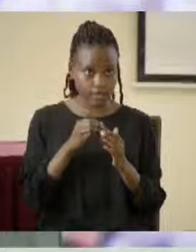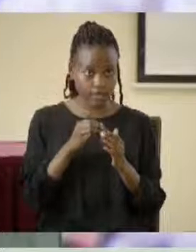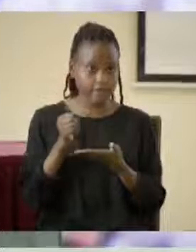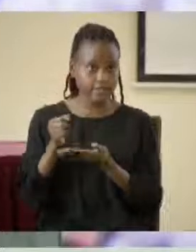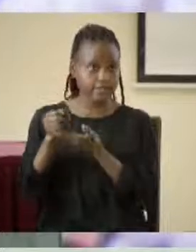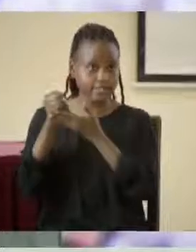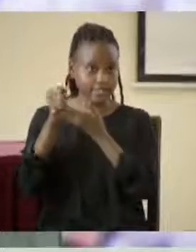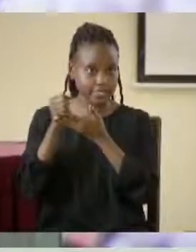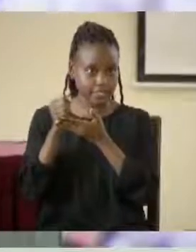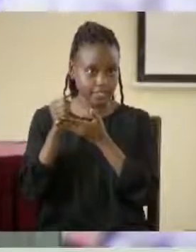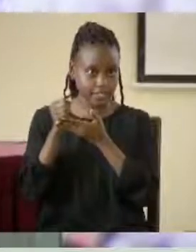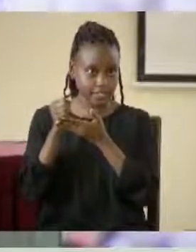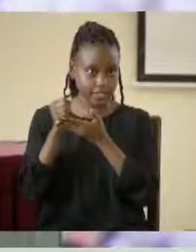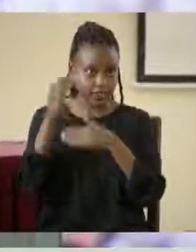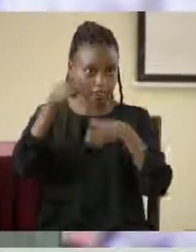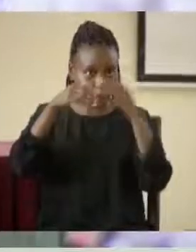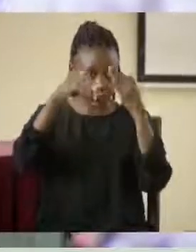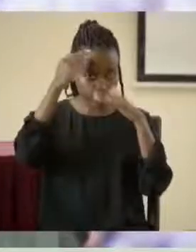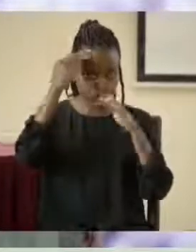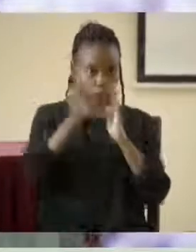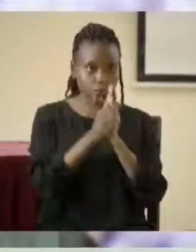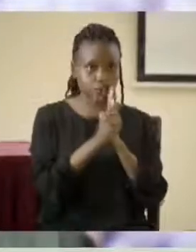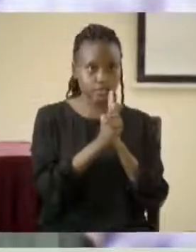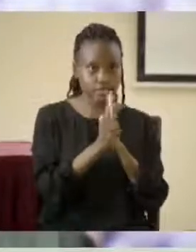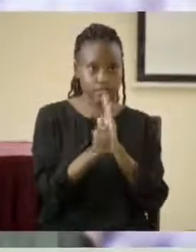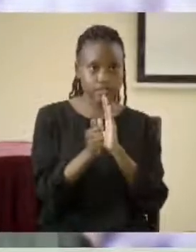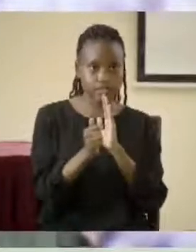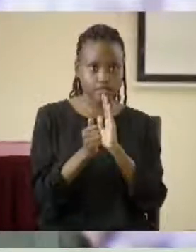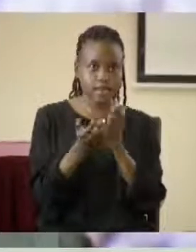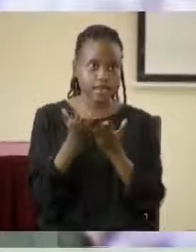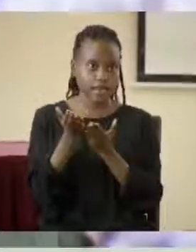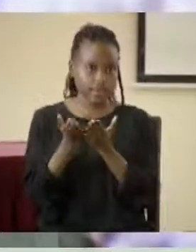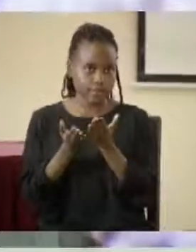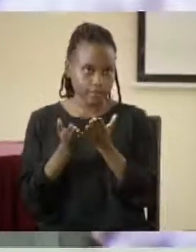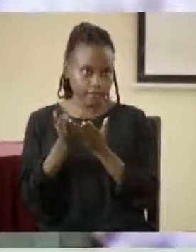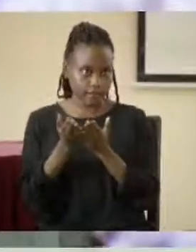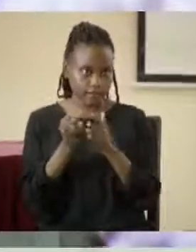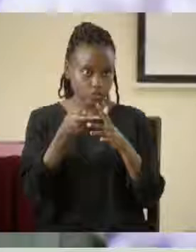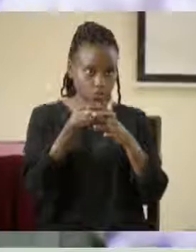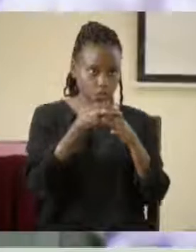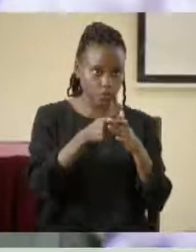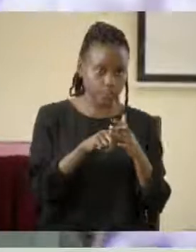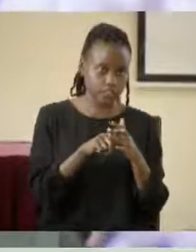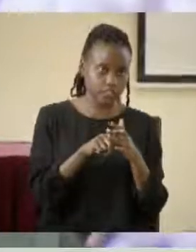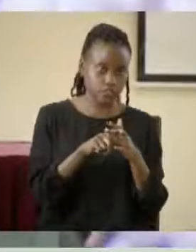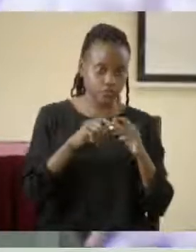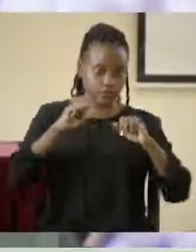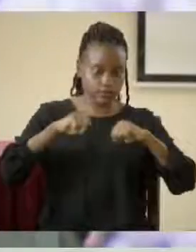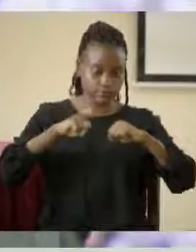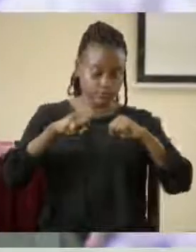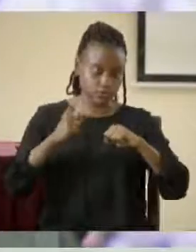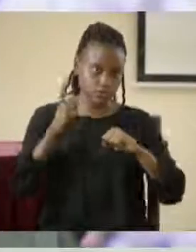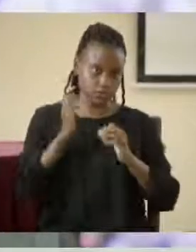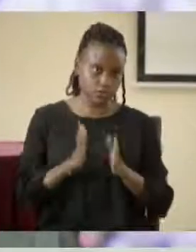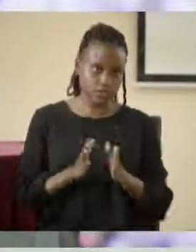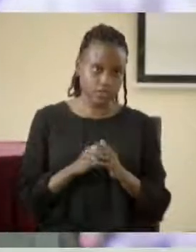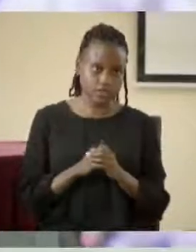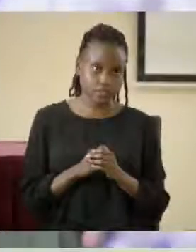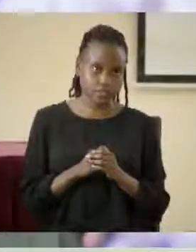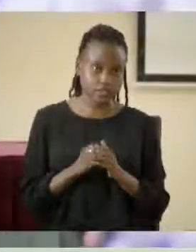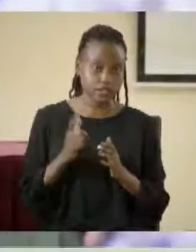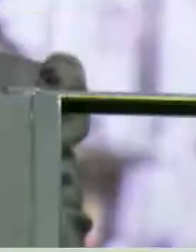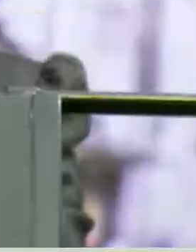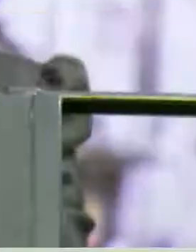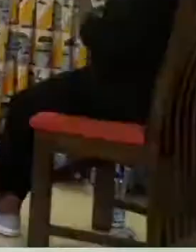facilitate the cultivation of professional skills and service orientation for potential lawyers. So lawyers are